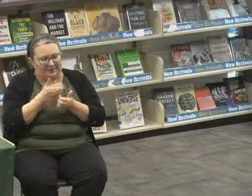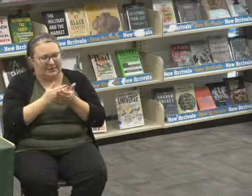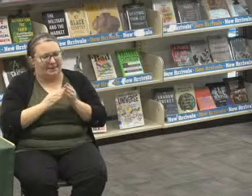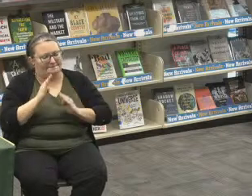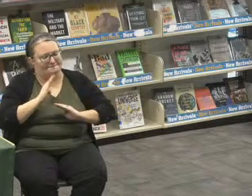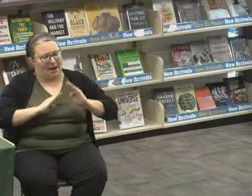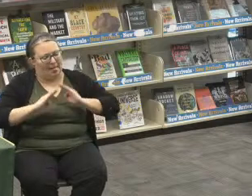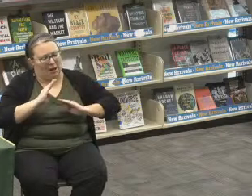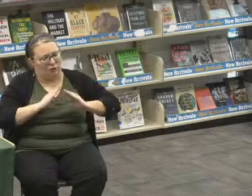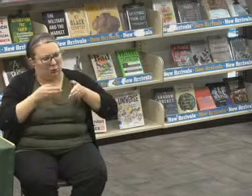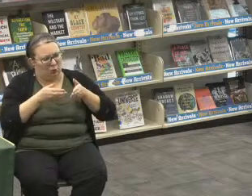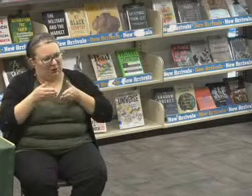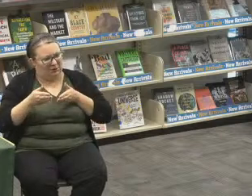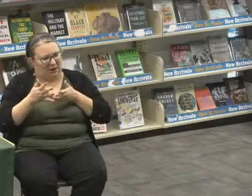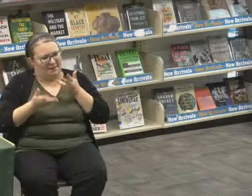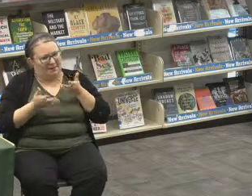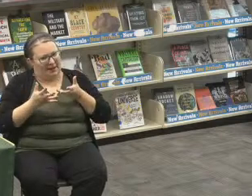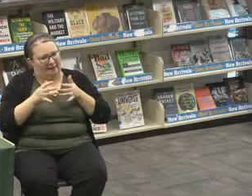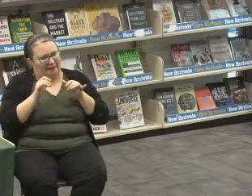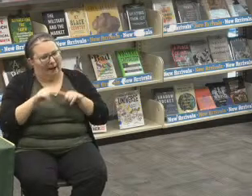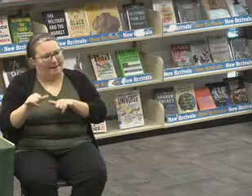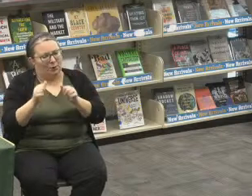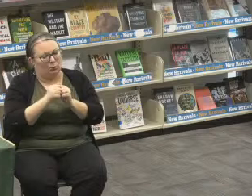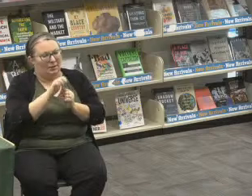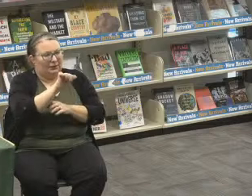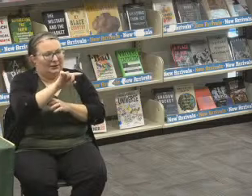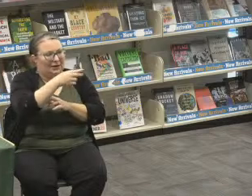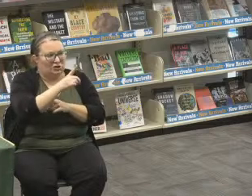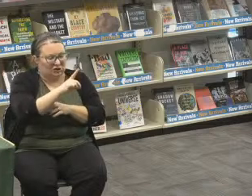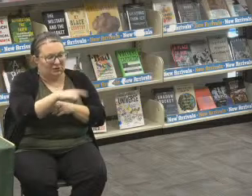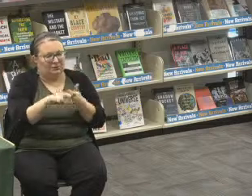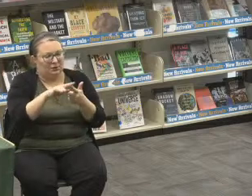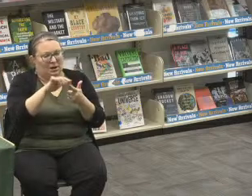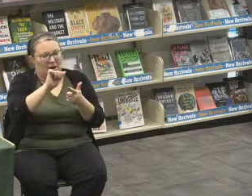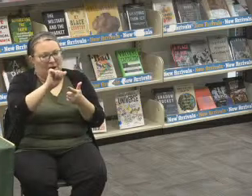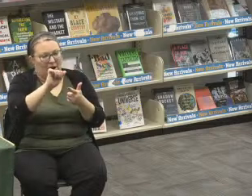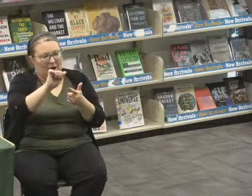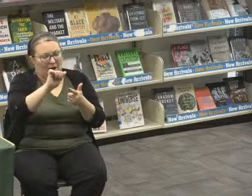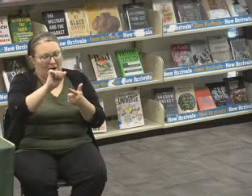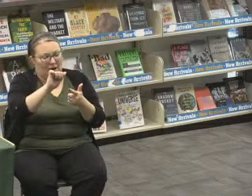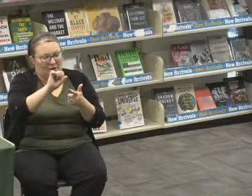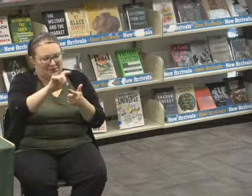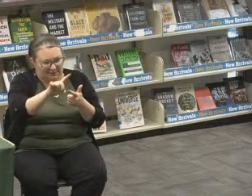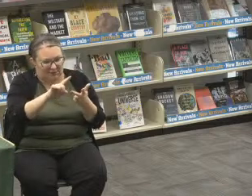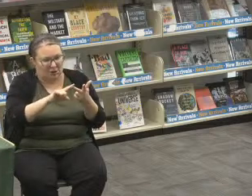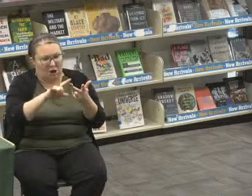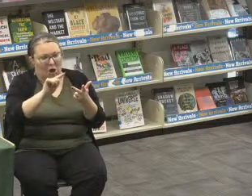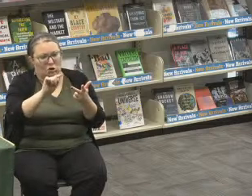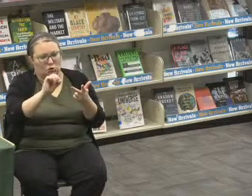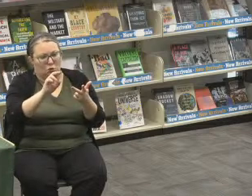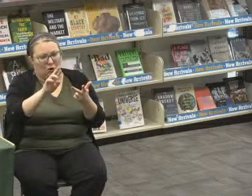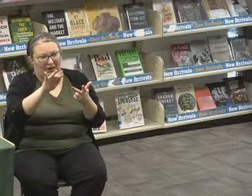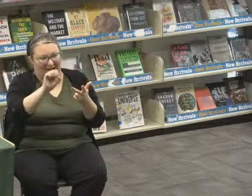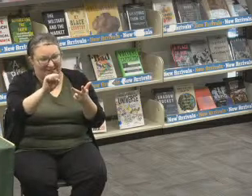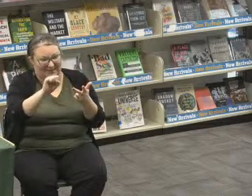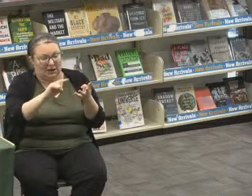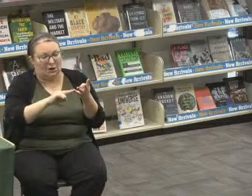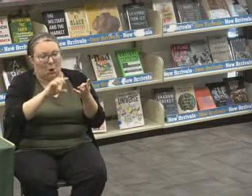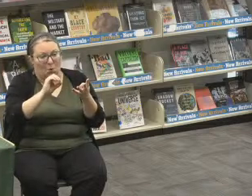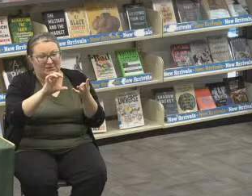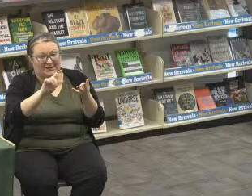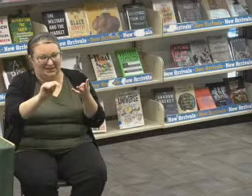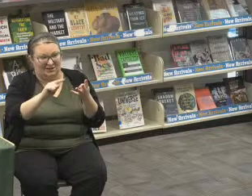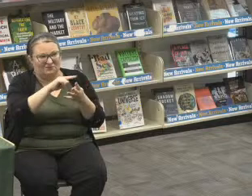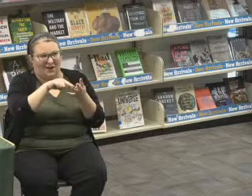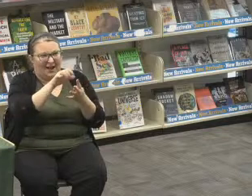biological mechanisms that might be in common between ADHD, ASD, Tourette's, and OCD. And they're very